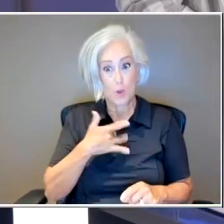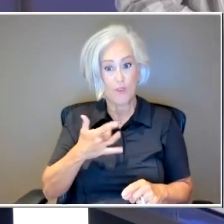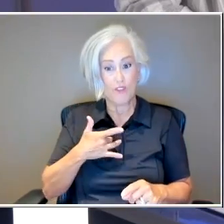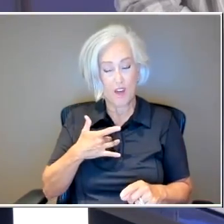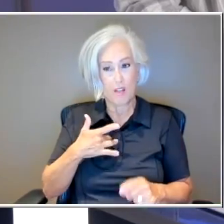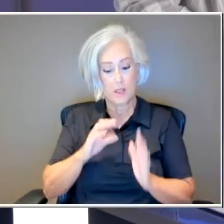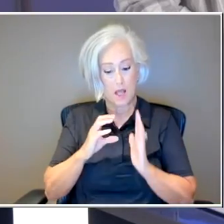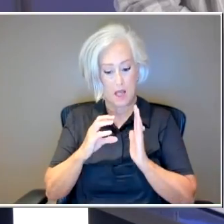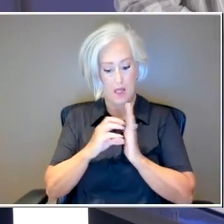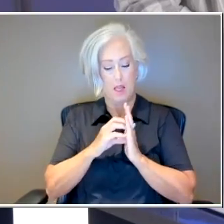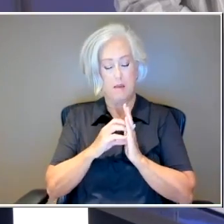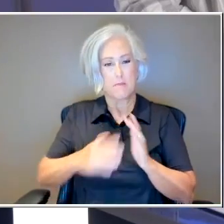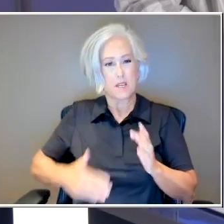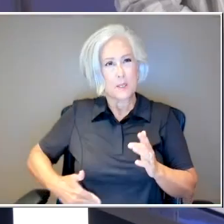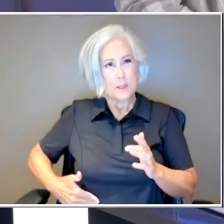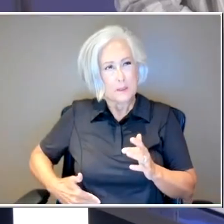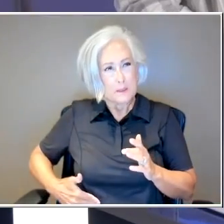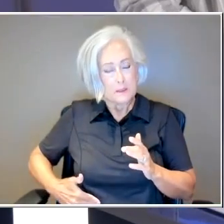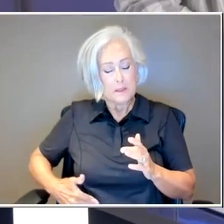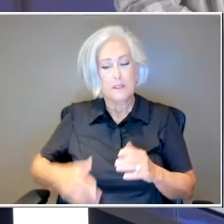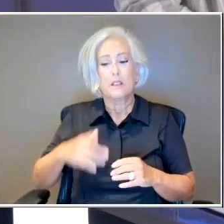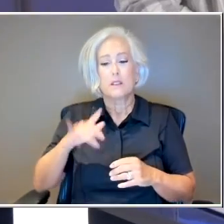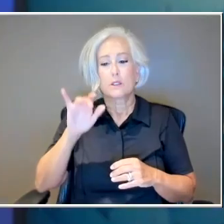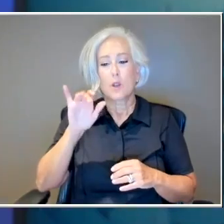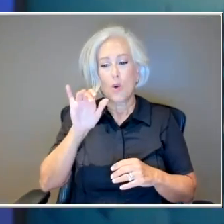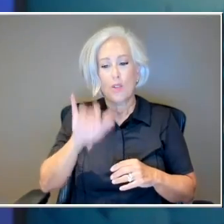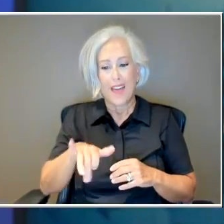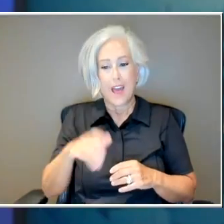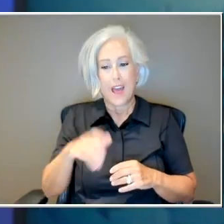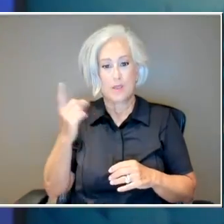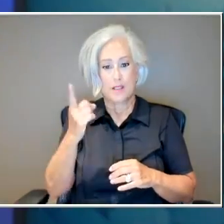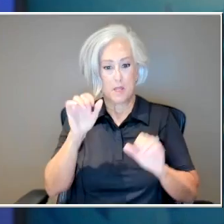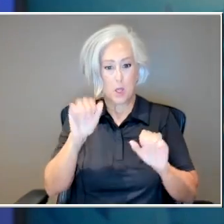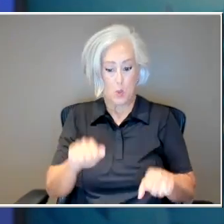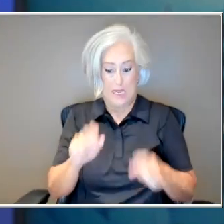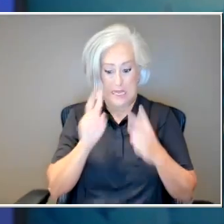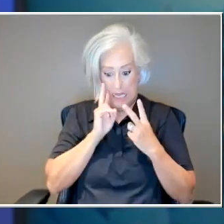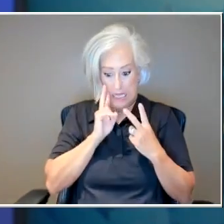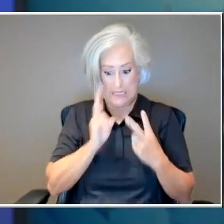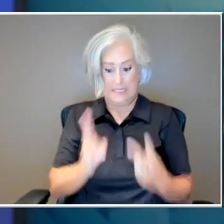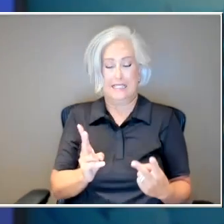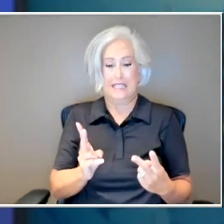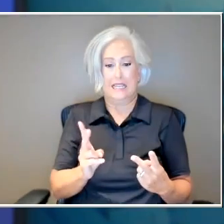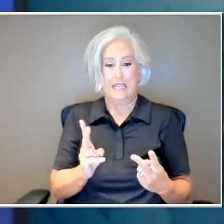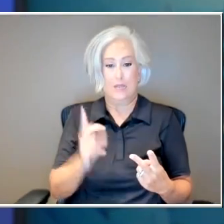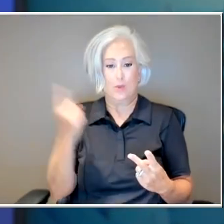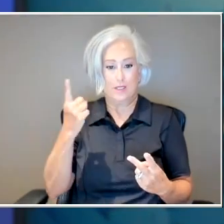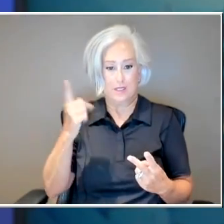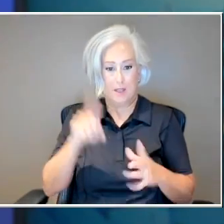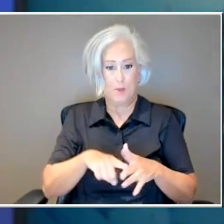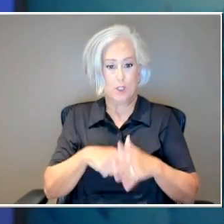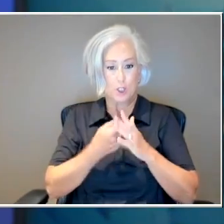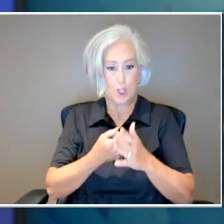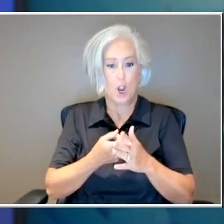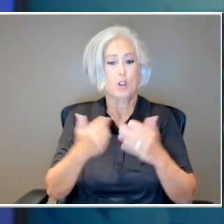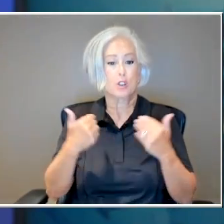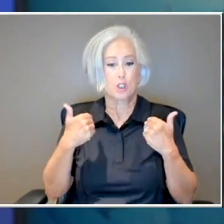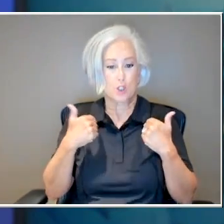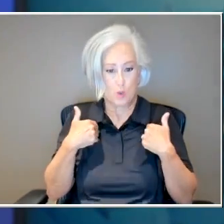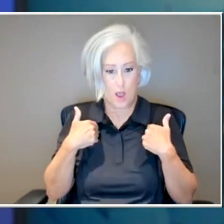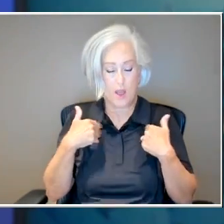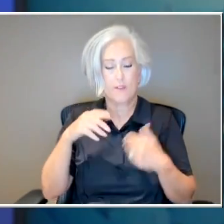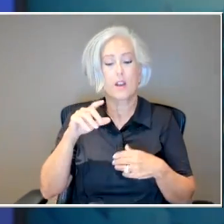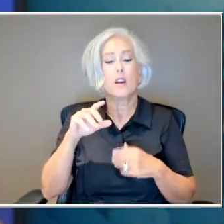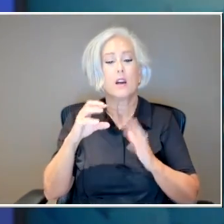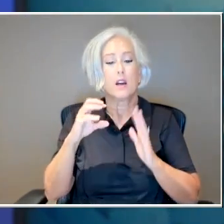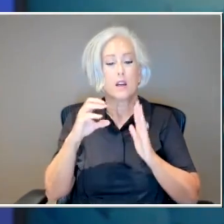And so these are the things that we can see when someone starts having a tumor growing, which